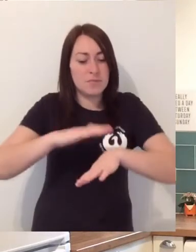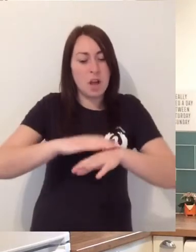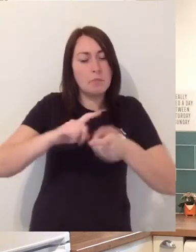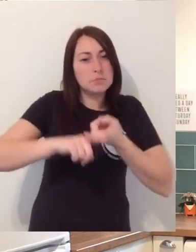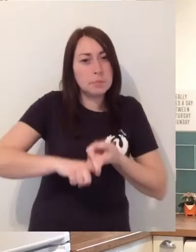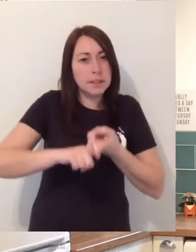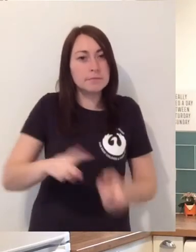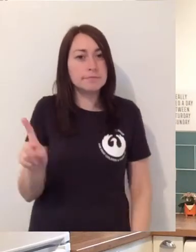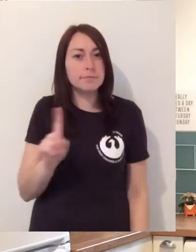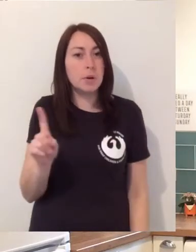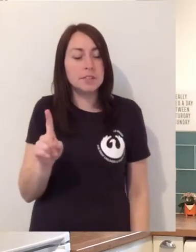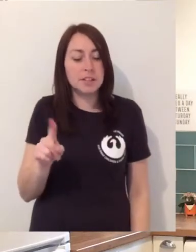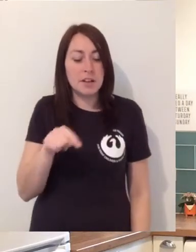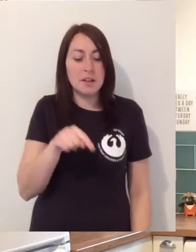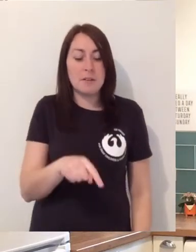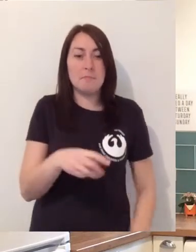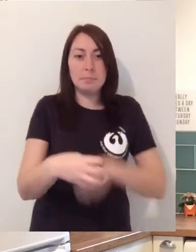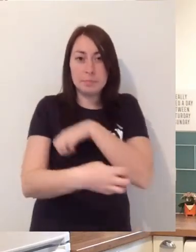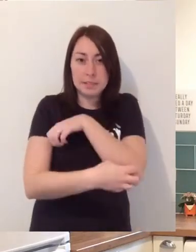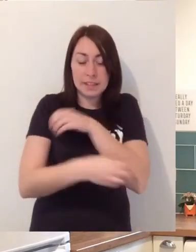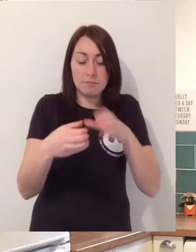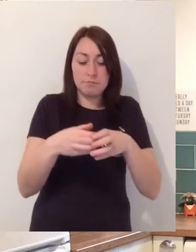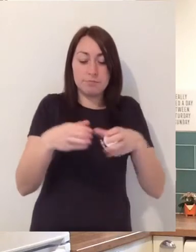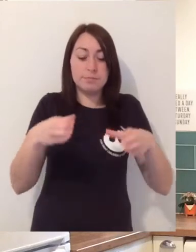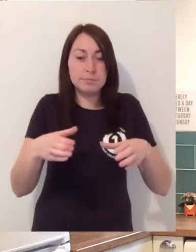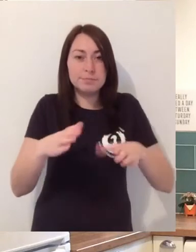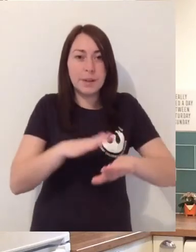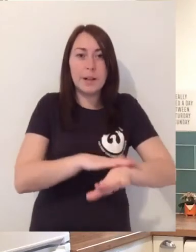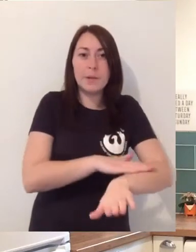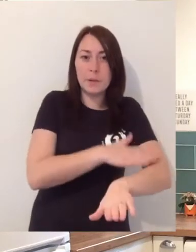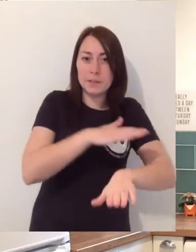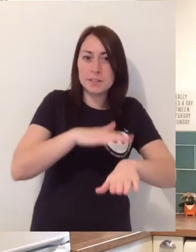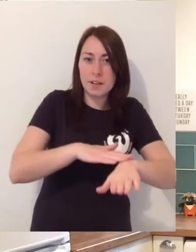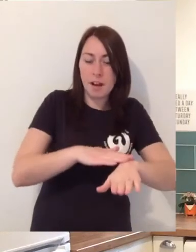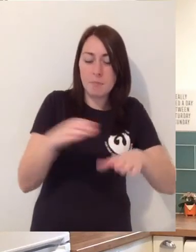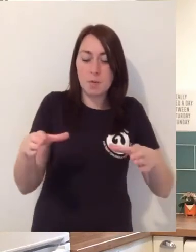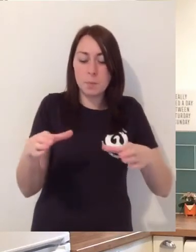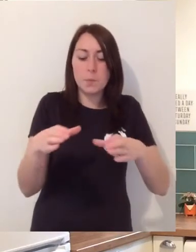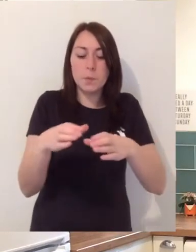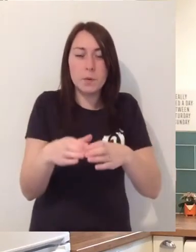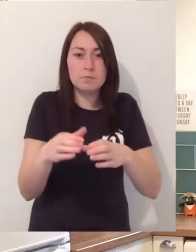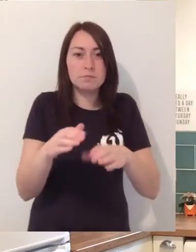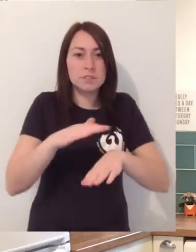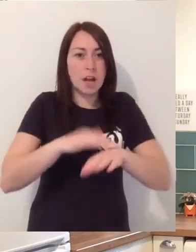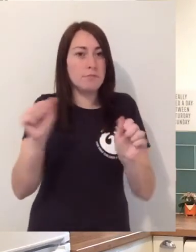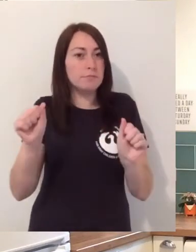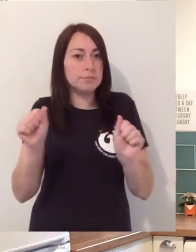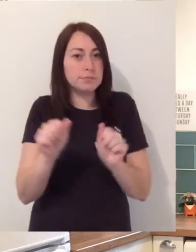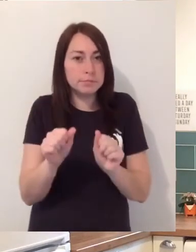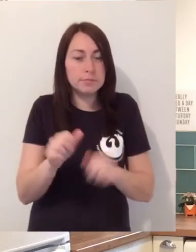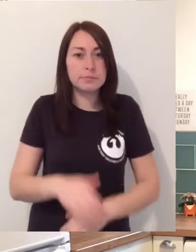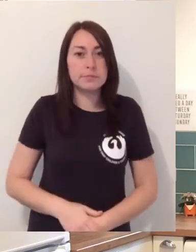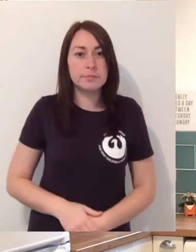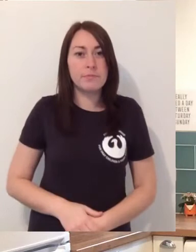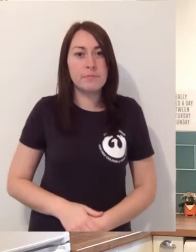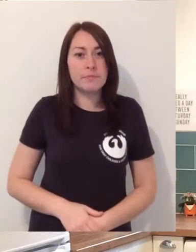on how big your biscuits are. Obviously, the bigger the biscuits, the longer that the time will take. If they're quite small, they take a little bit